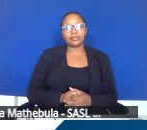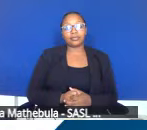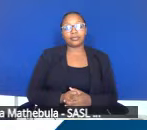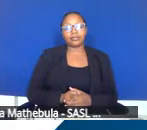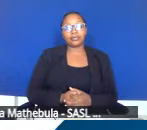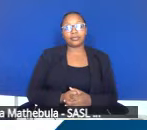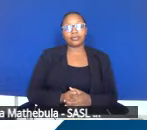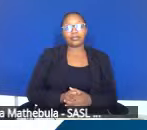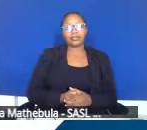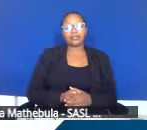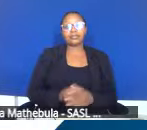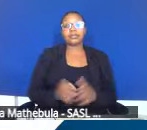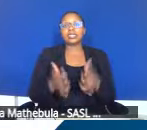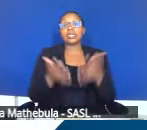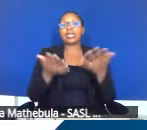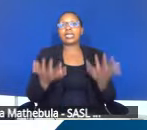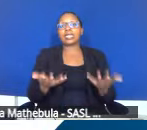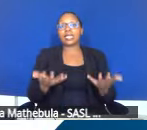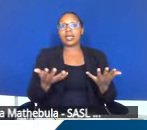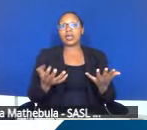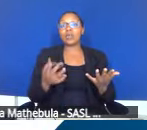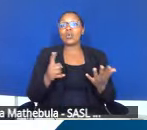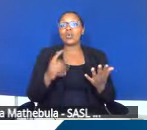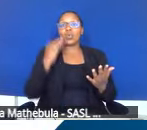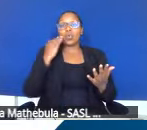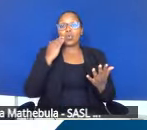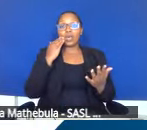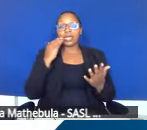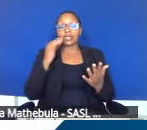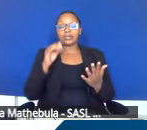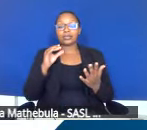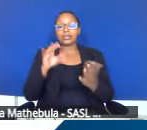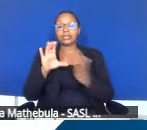Now, the confirmation of disability form